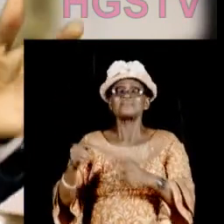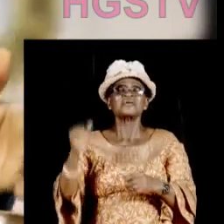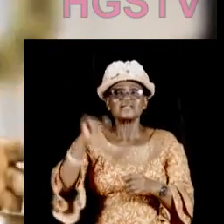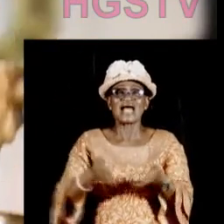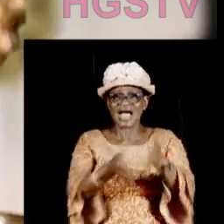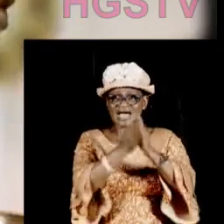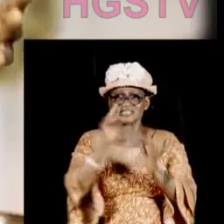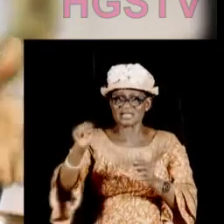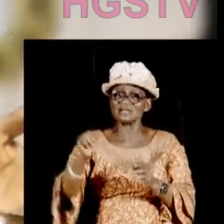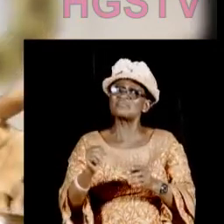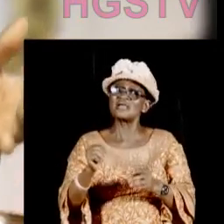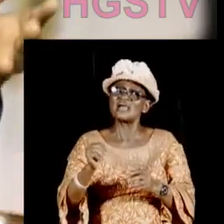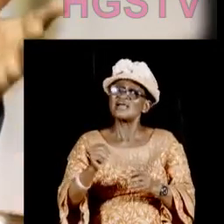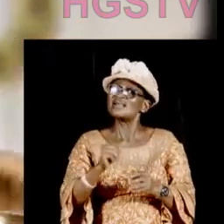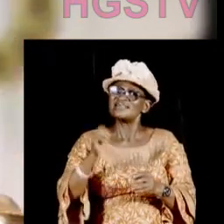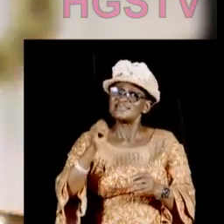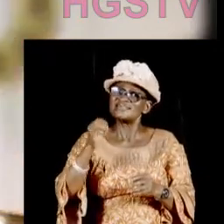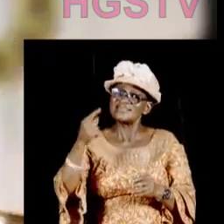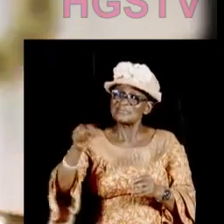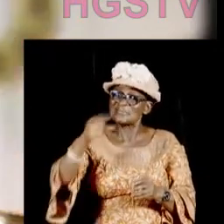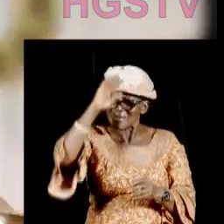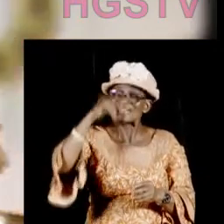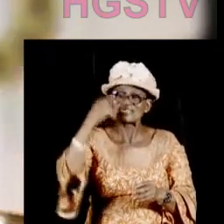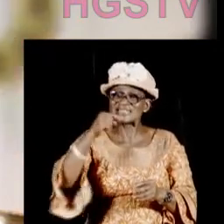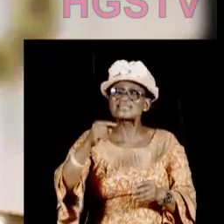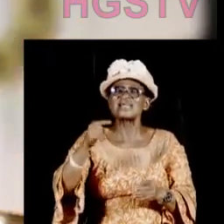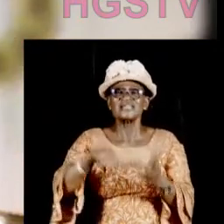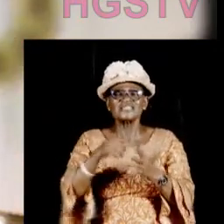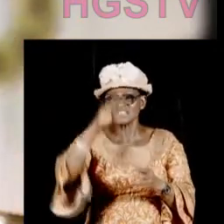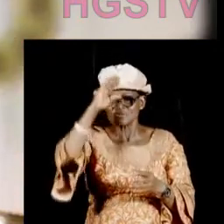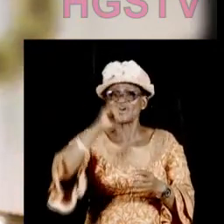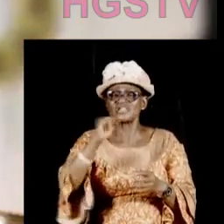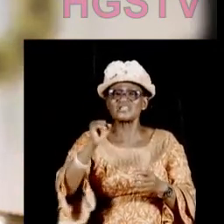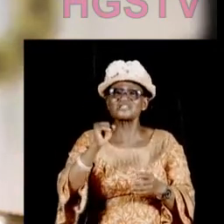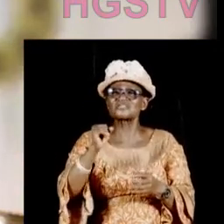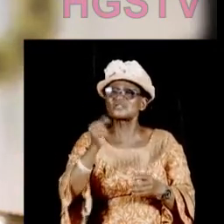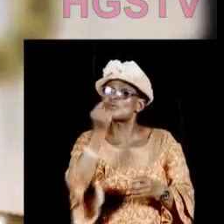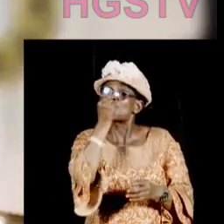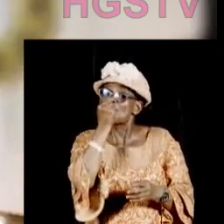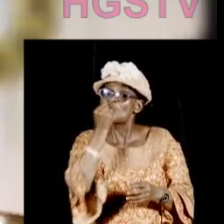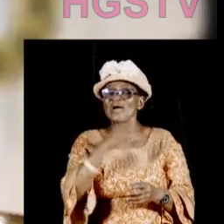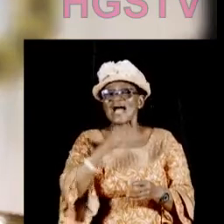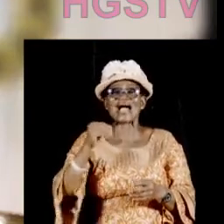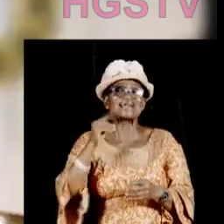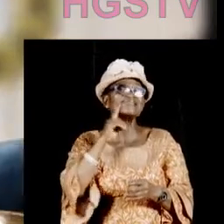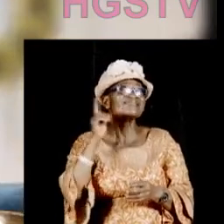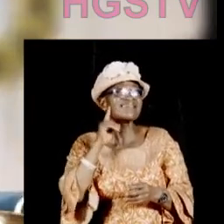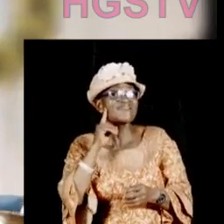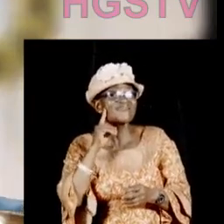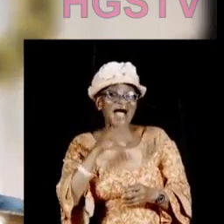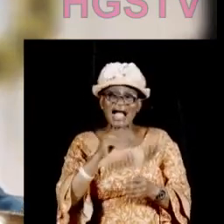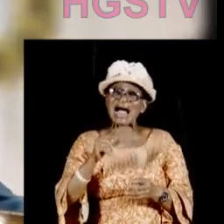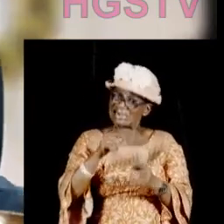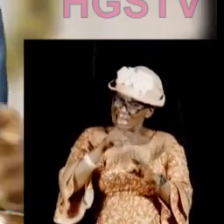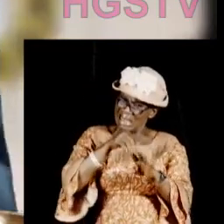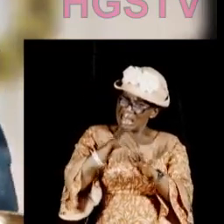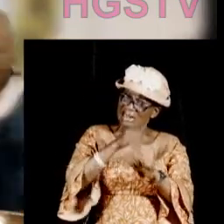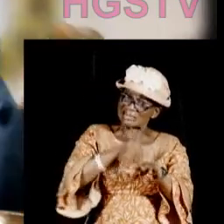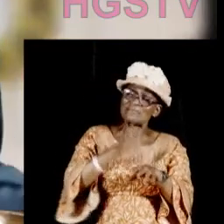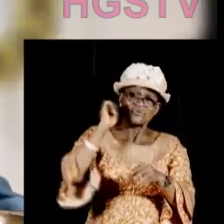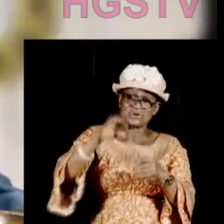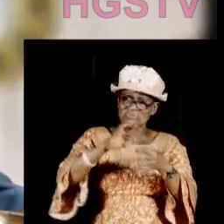boy is dumb and deaf, and sometimes the spirit will want to tear him apart.